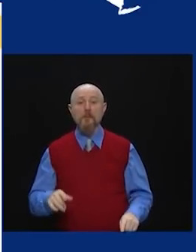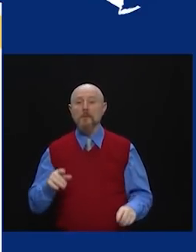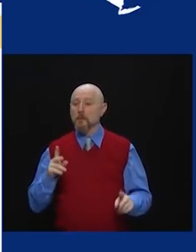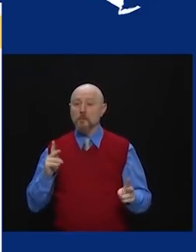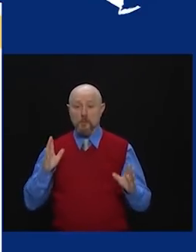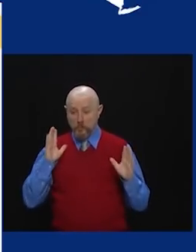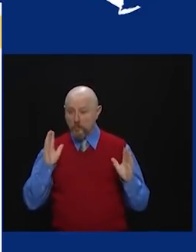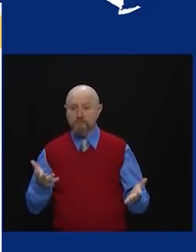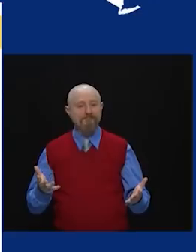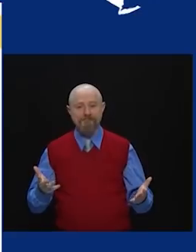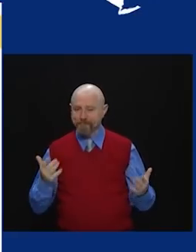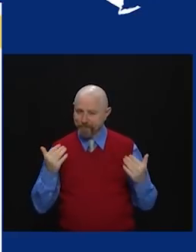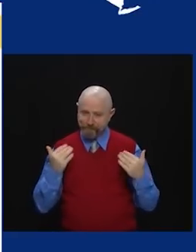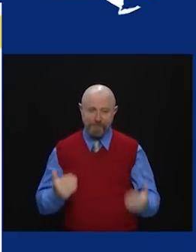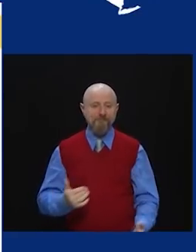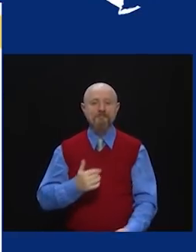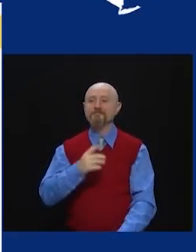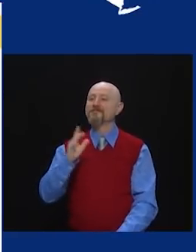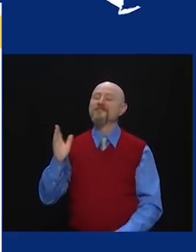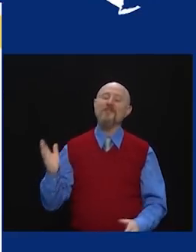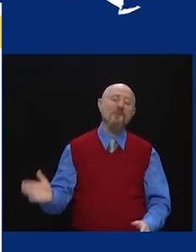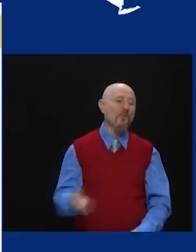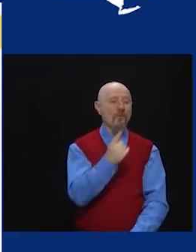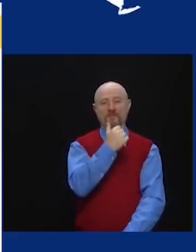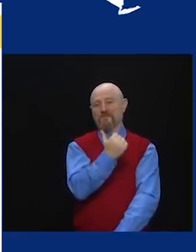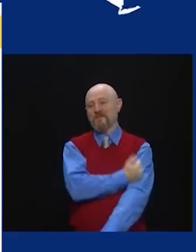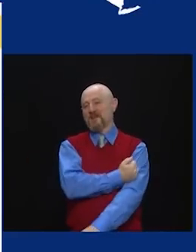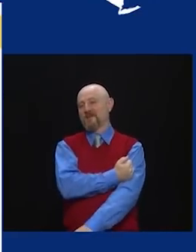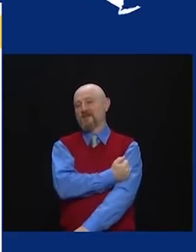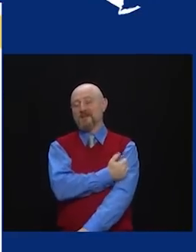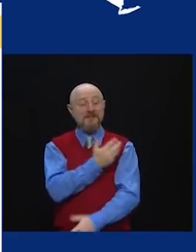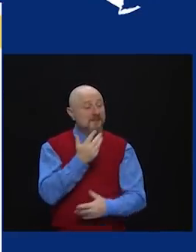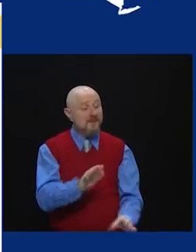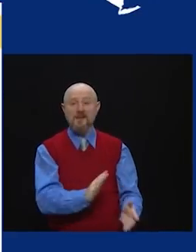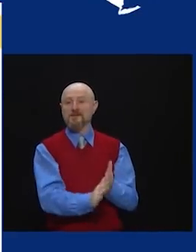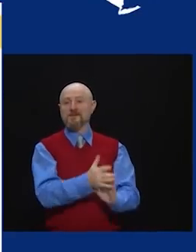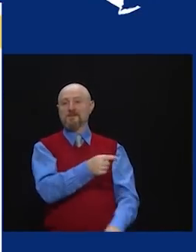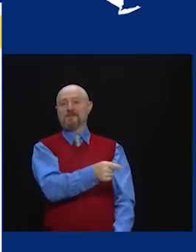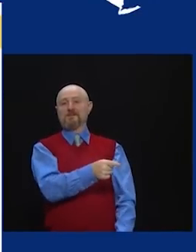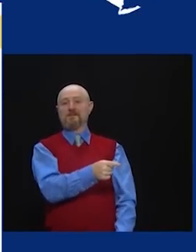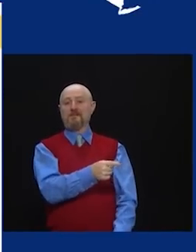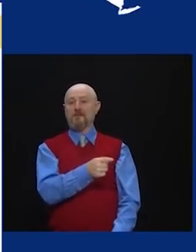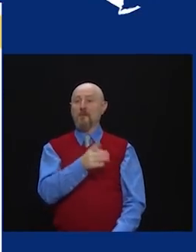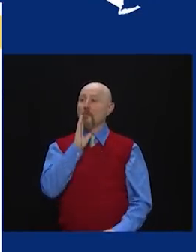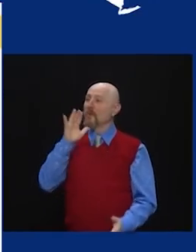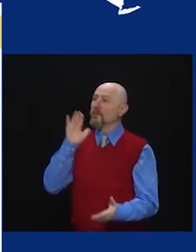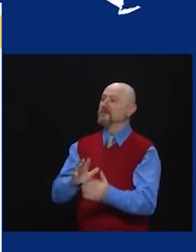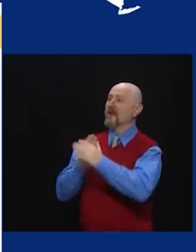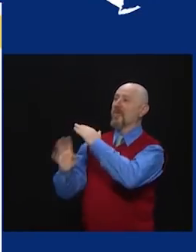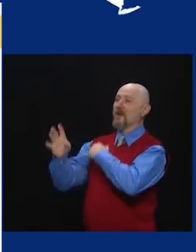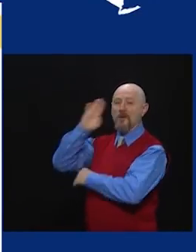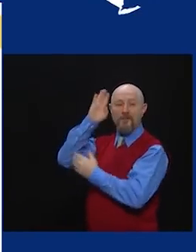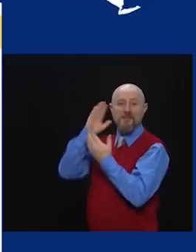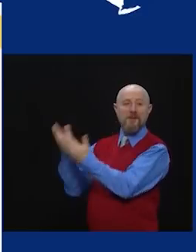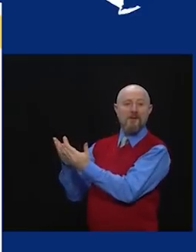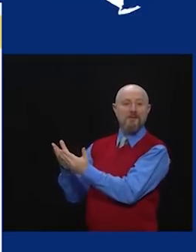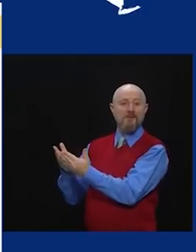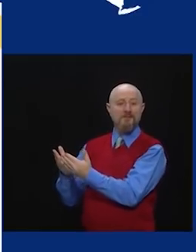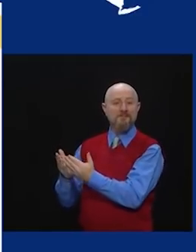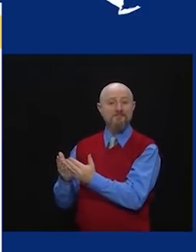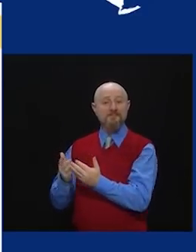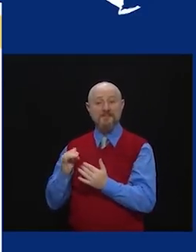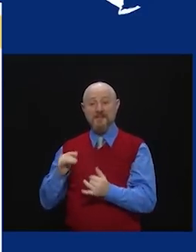to deal with this highly transmittable variant known as Omicron. So those are our numbers. You can see the